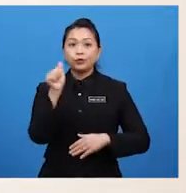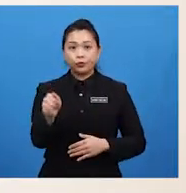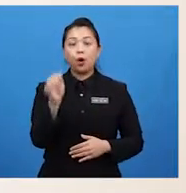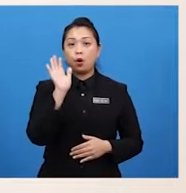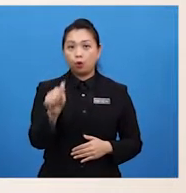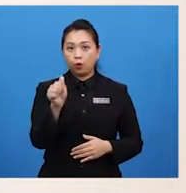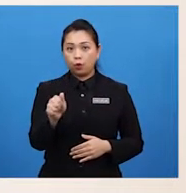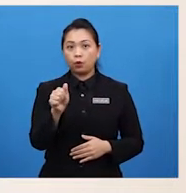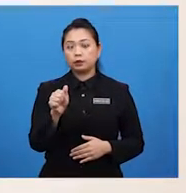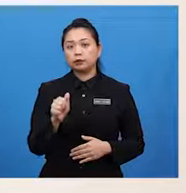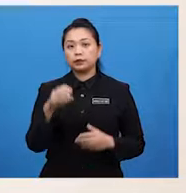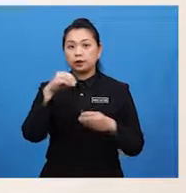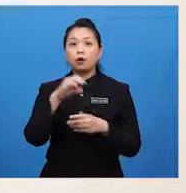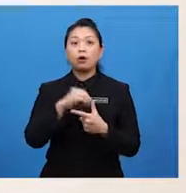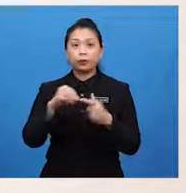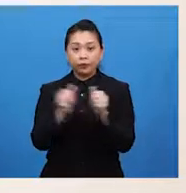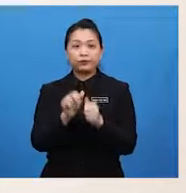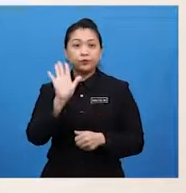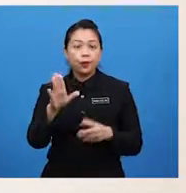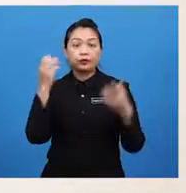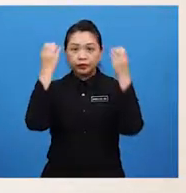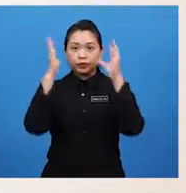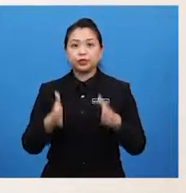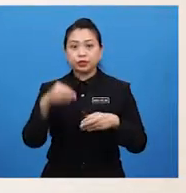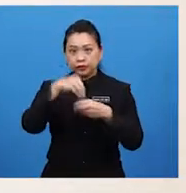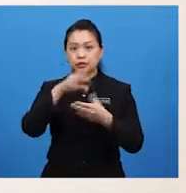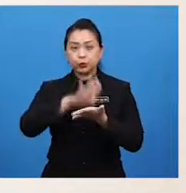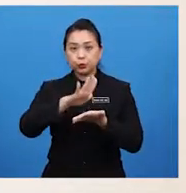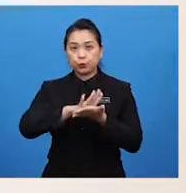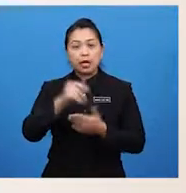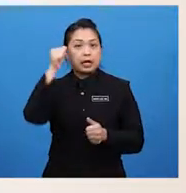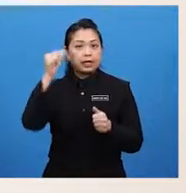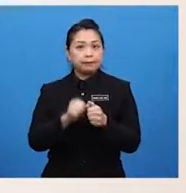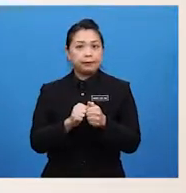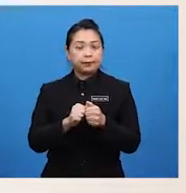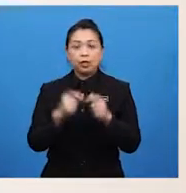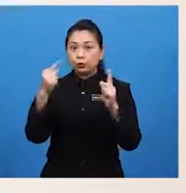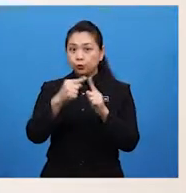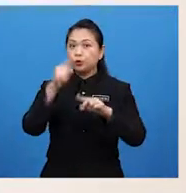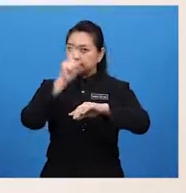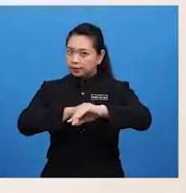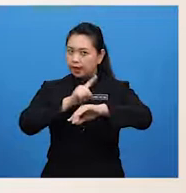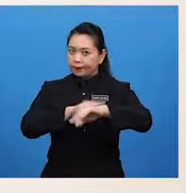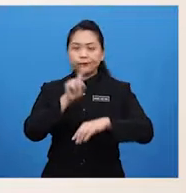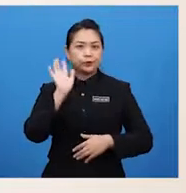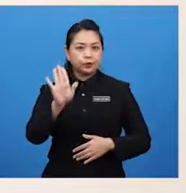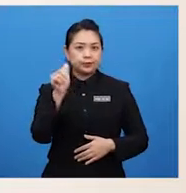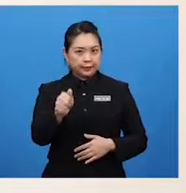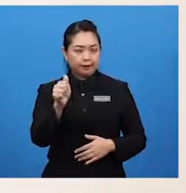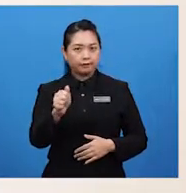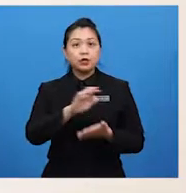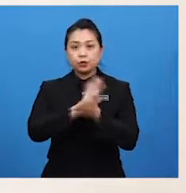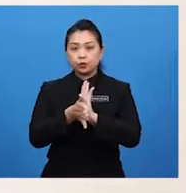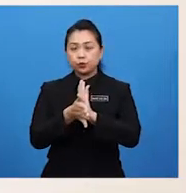your teachers in school. Just remember to time yourselves so that you will